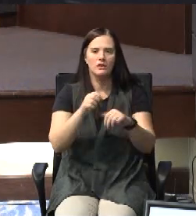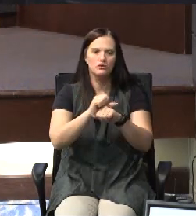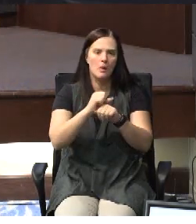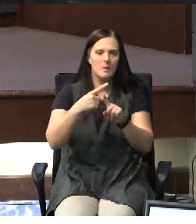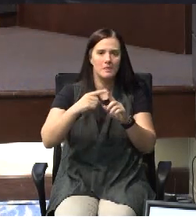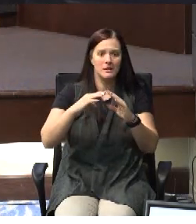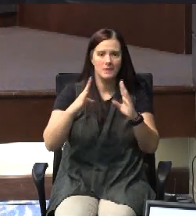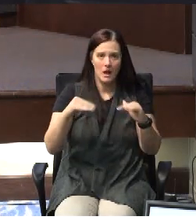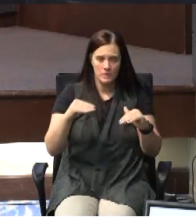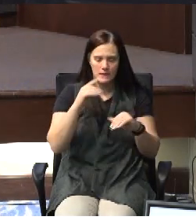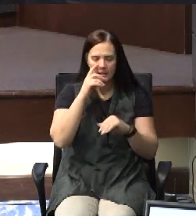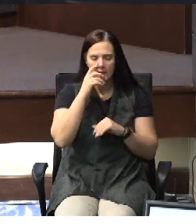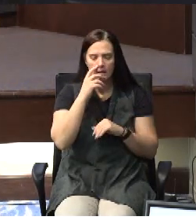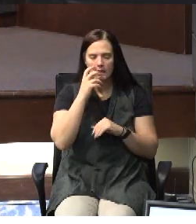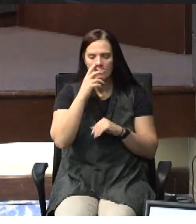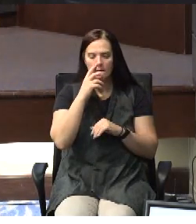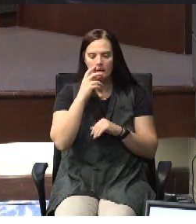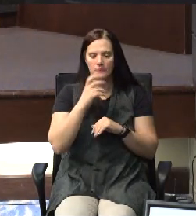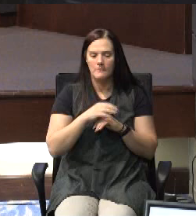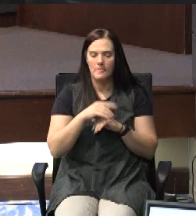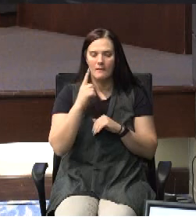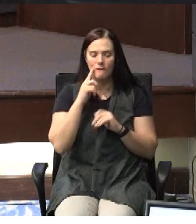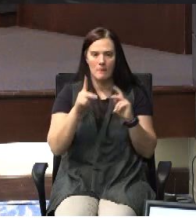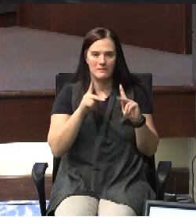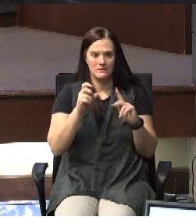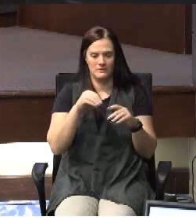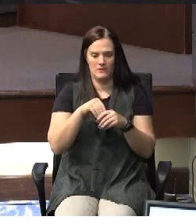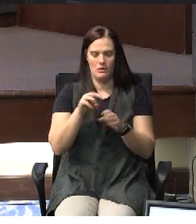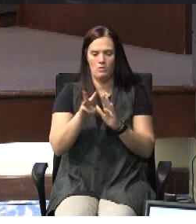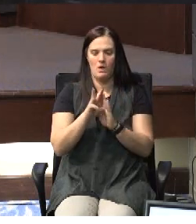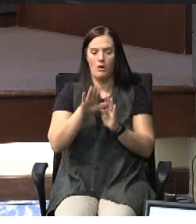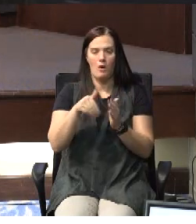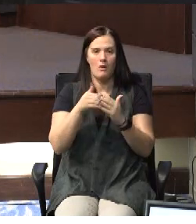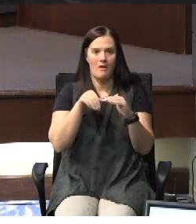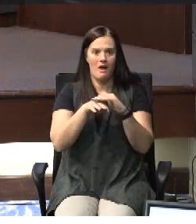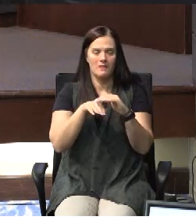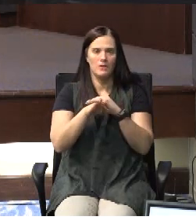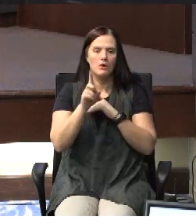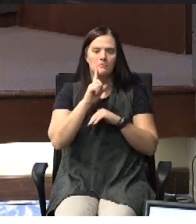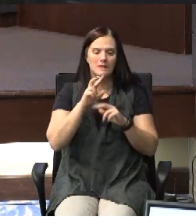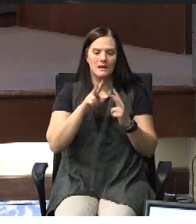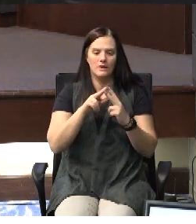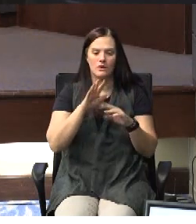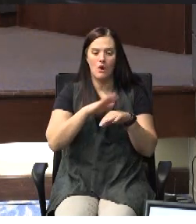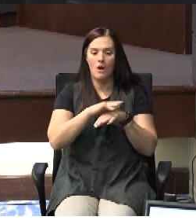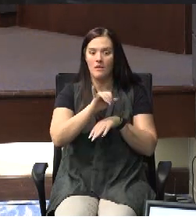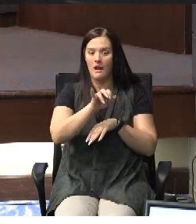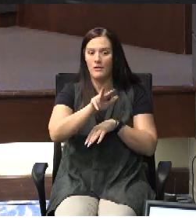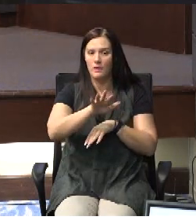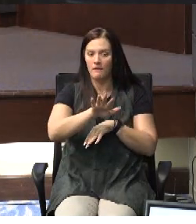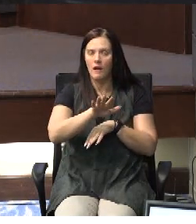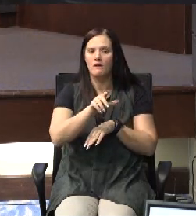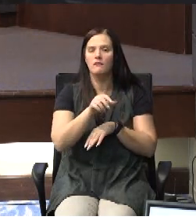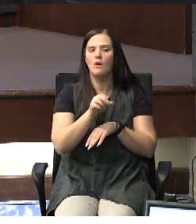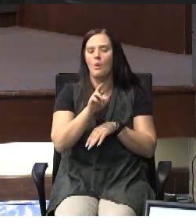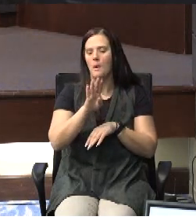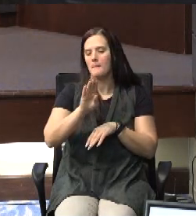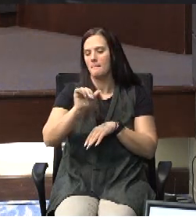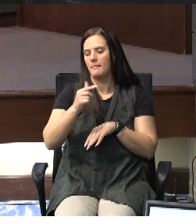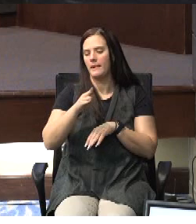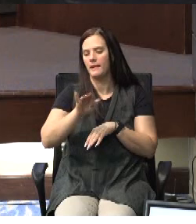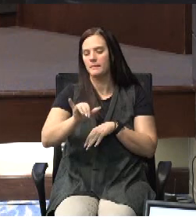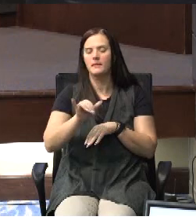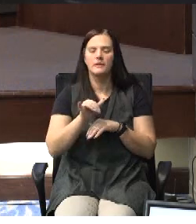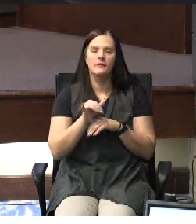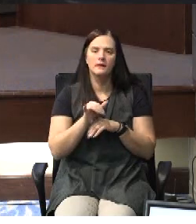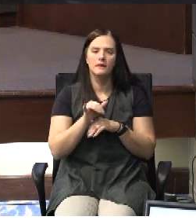housing for citizens of Waco, and that all the access will either be off of I-35 or Bagby.